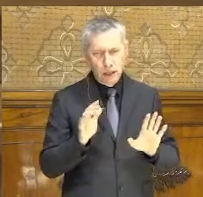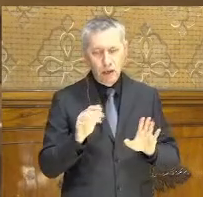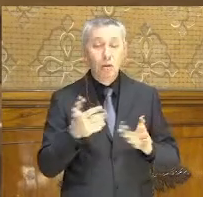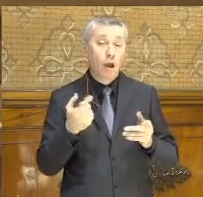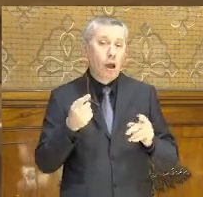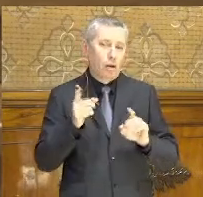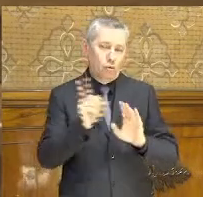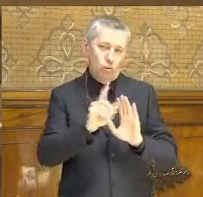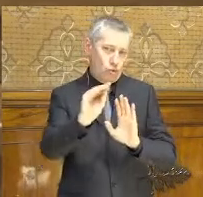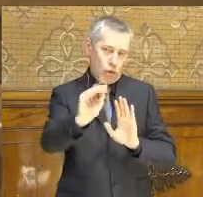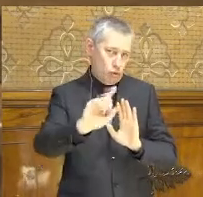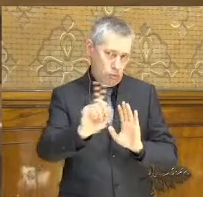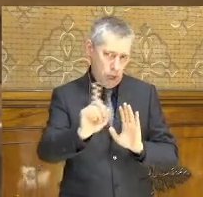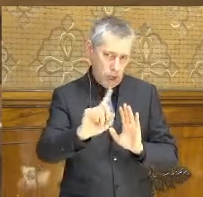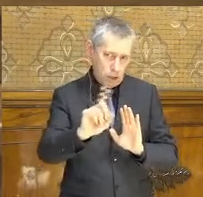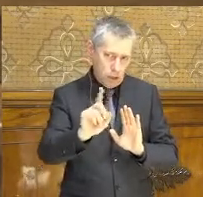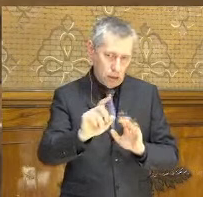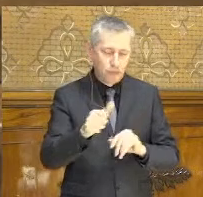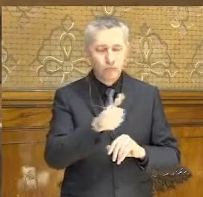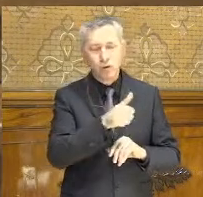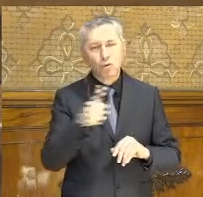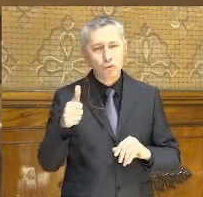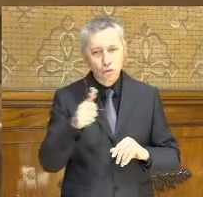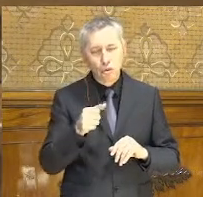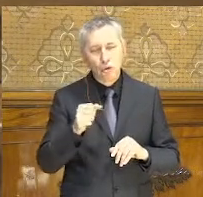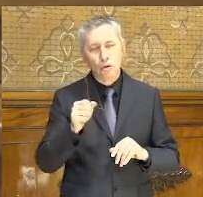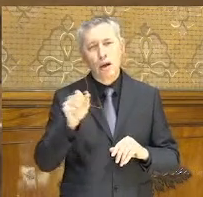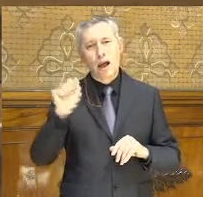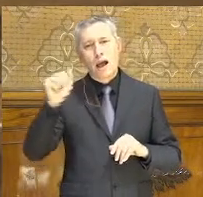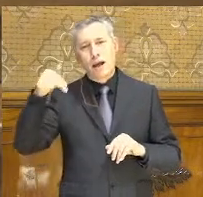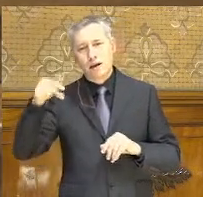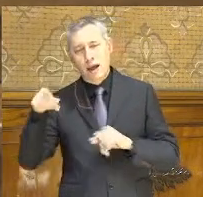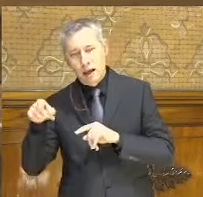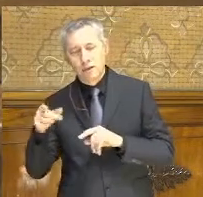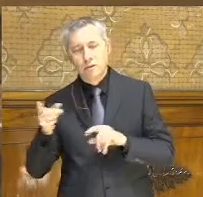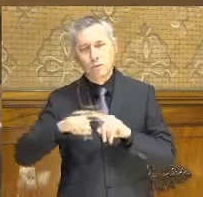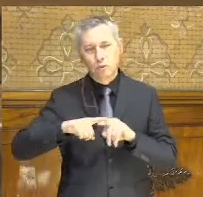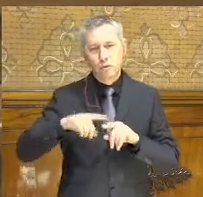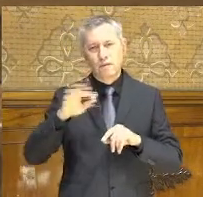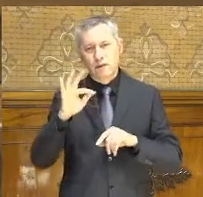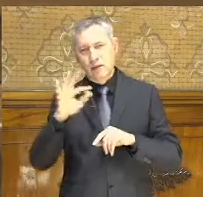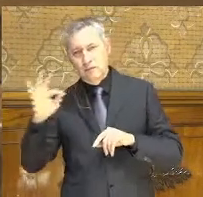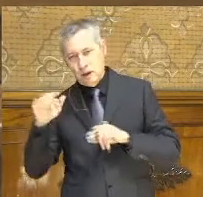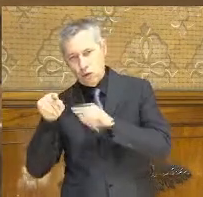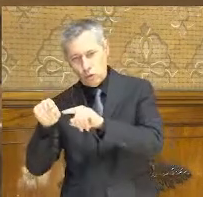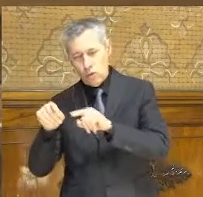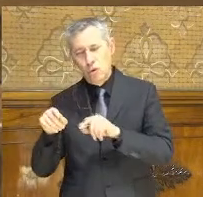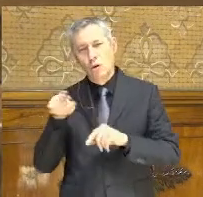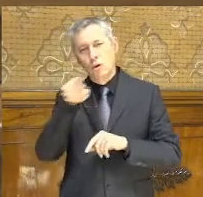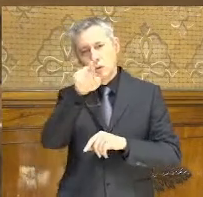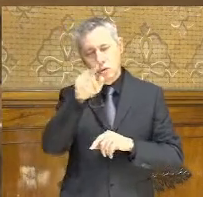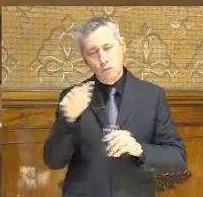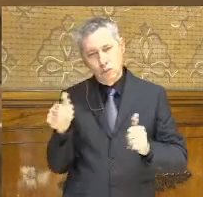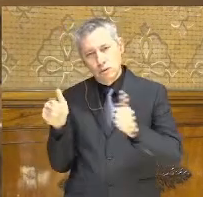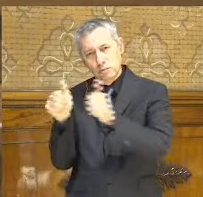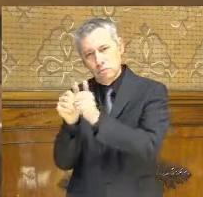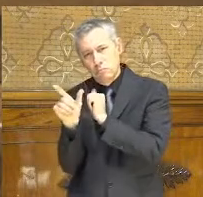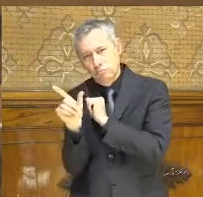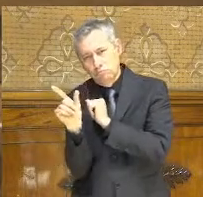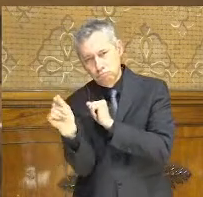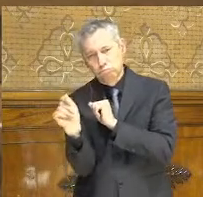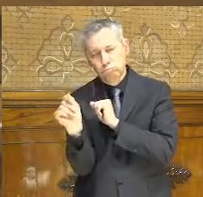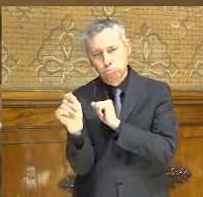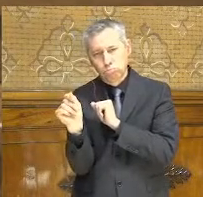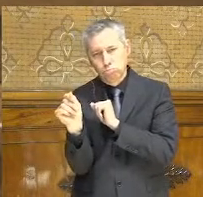you put Arendt and Fanon together, and that really triggers some